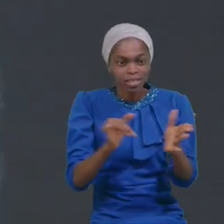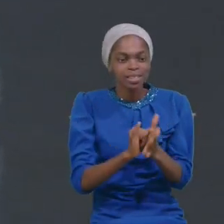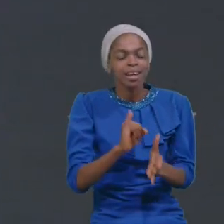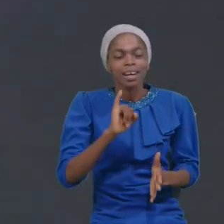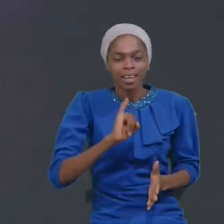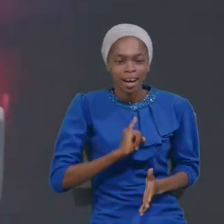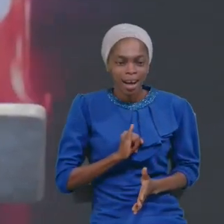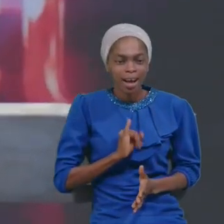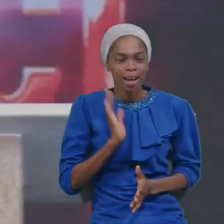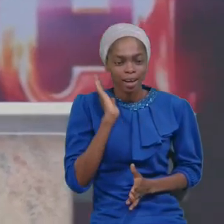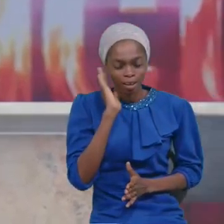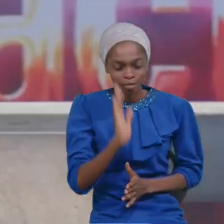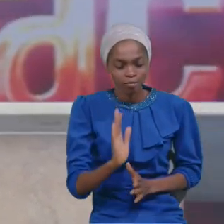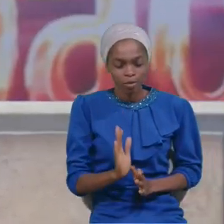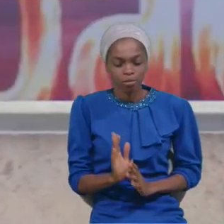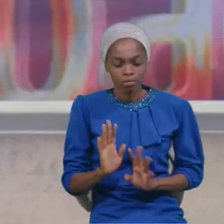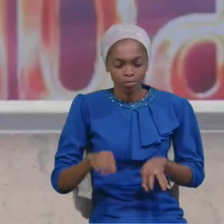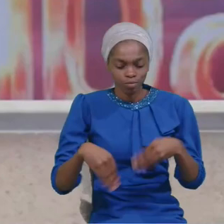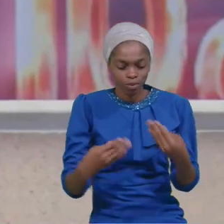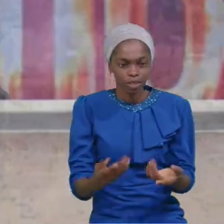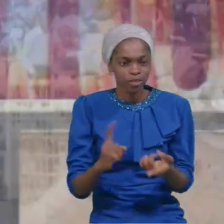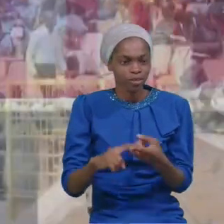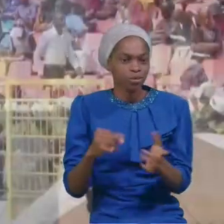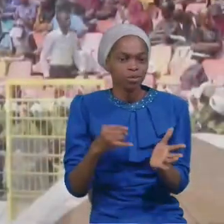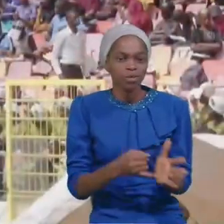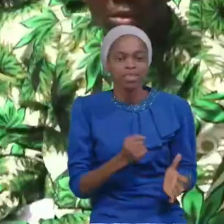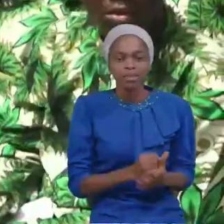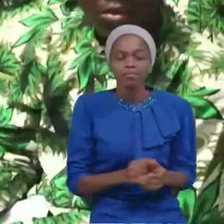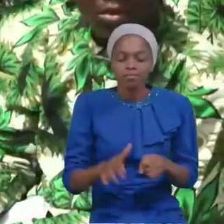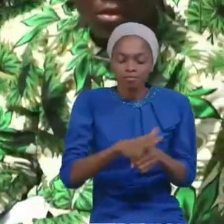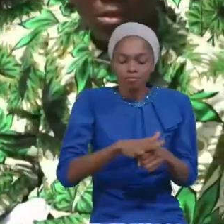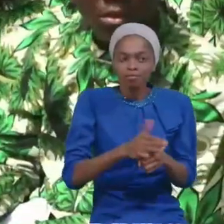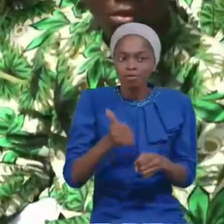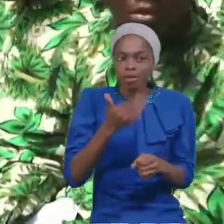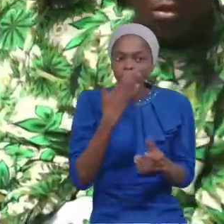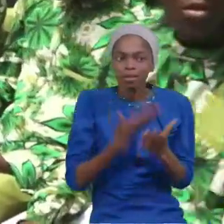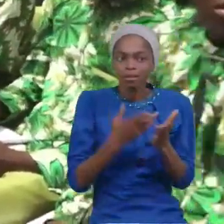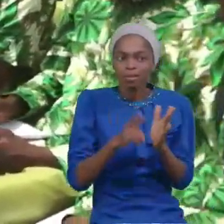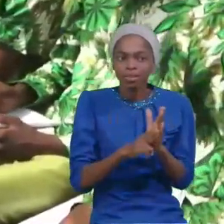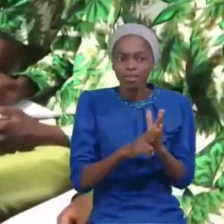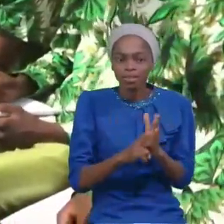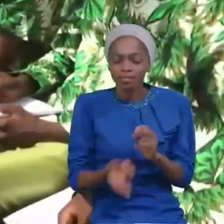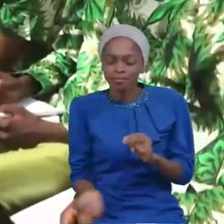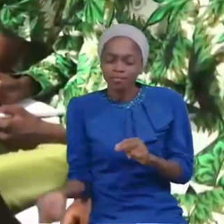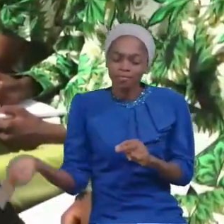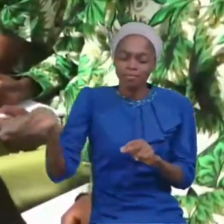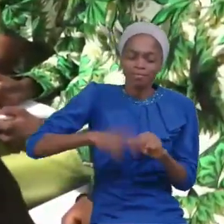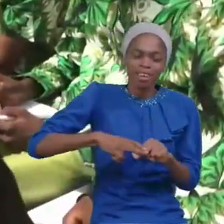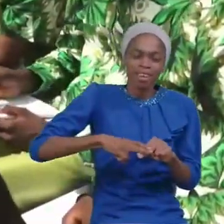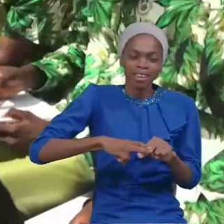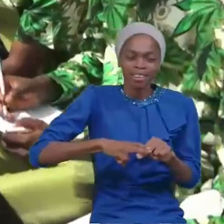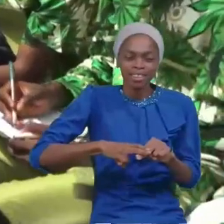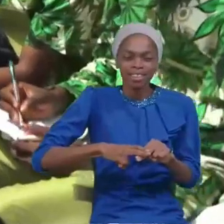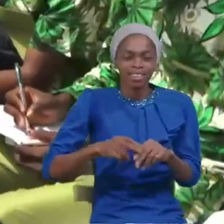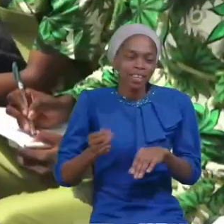goodness, heightening, imparted joy. There are, you know, five things. Number one, F